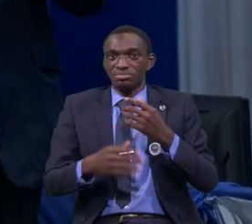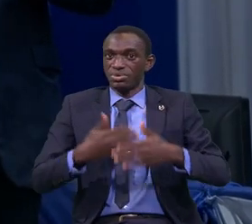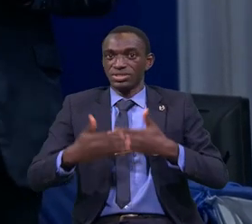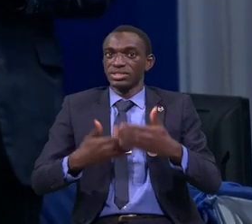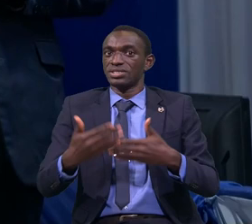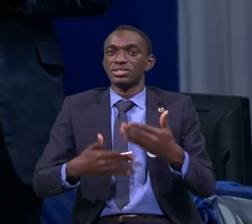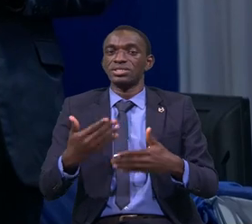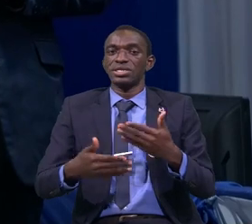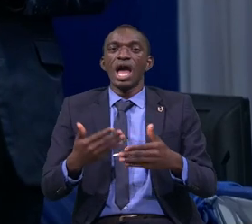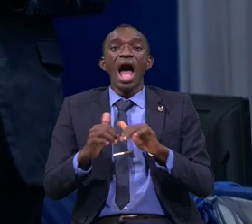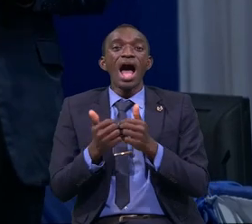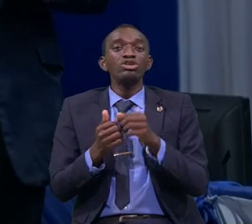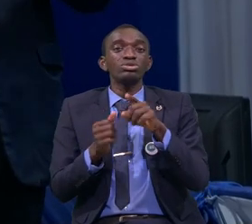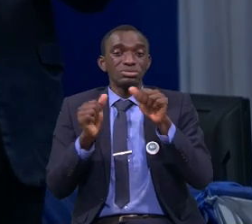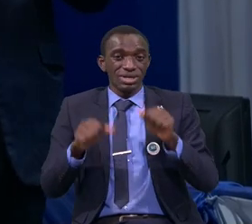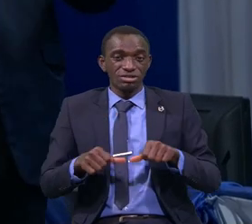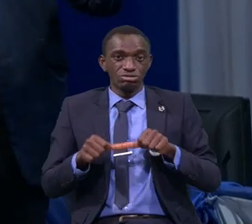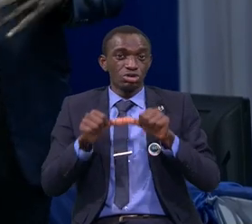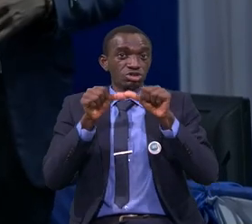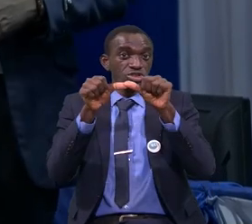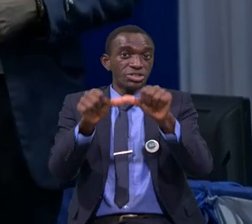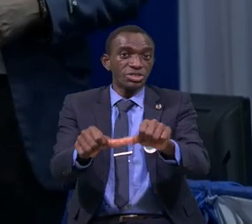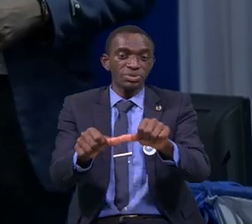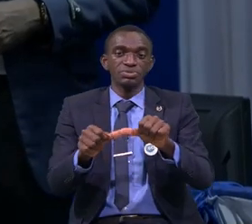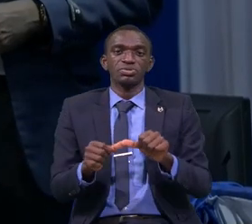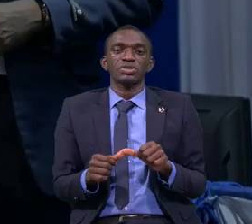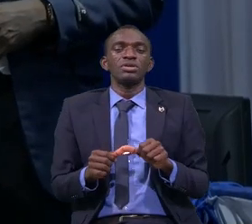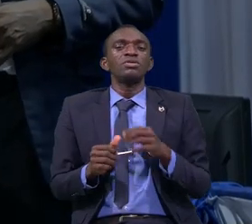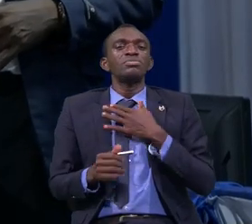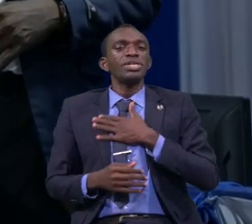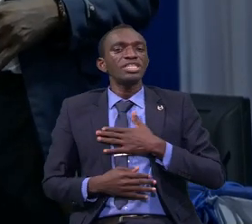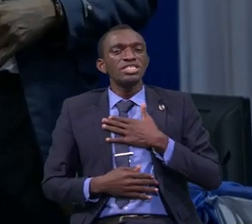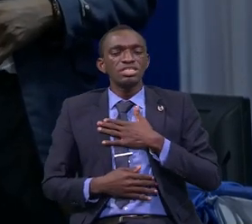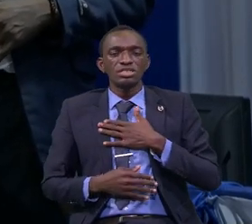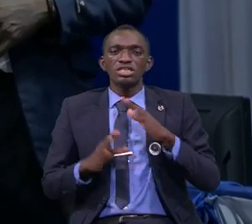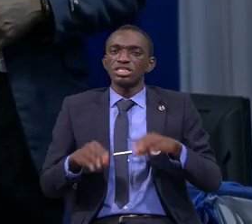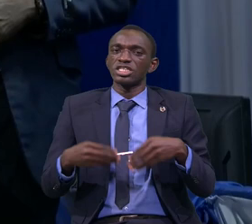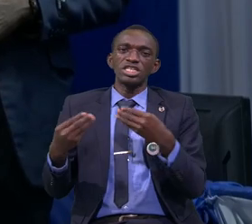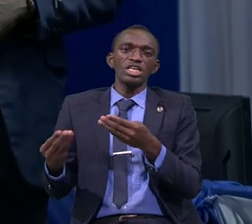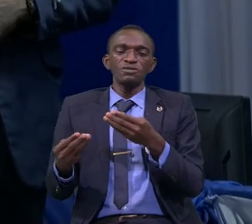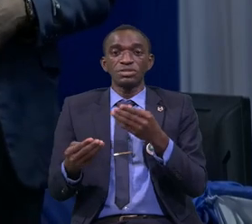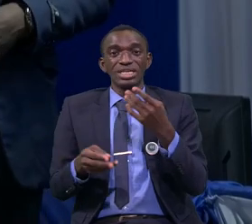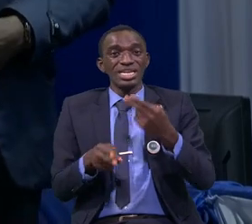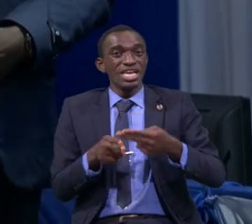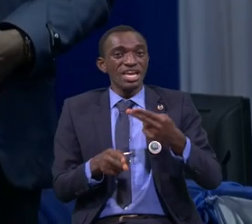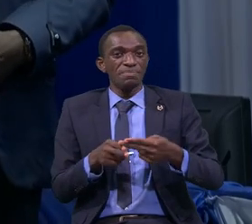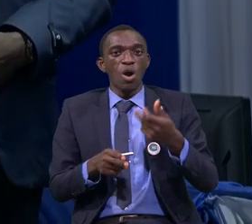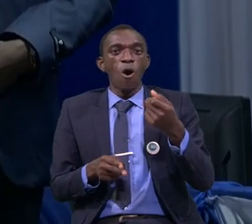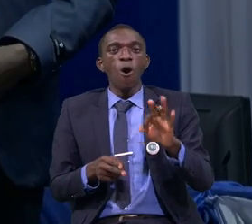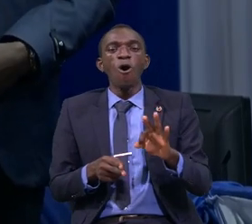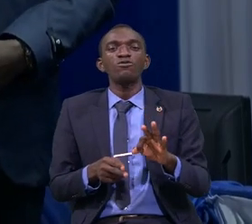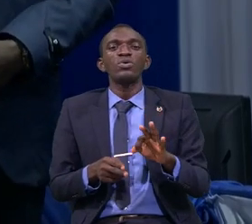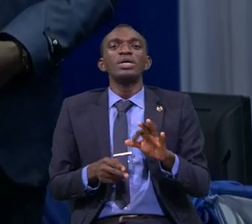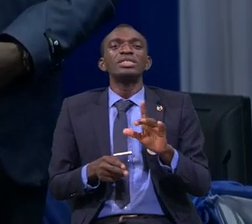How you can continue. So please give them the name of the quarter where you